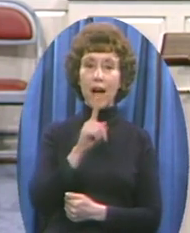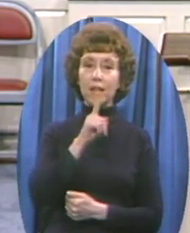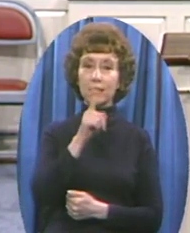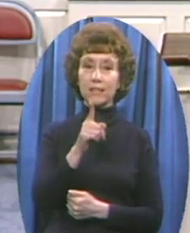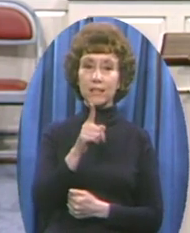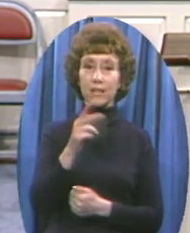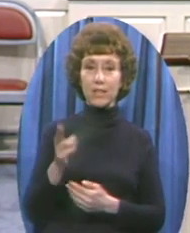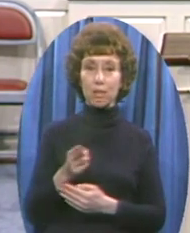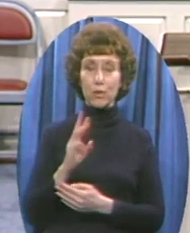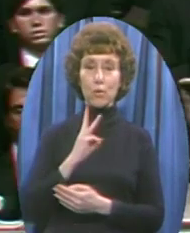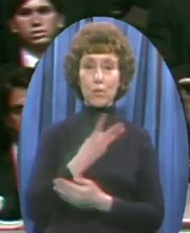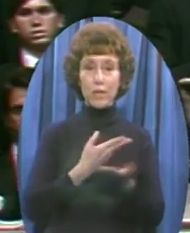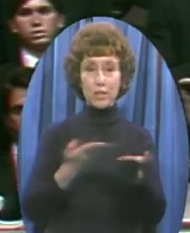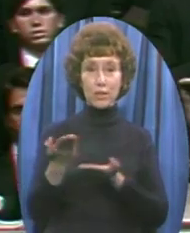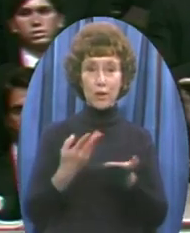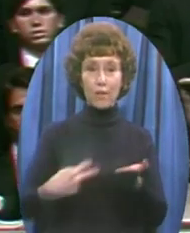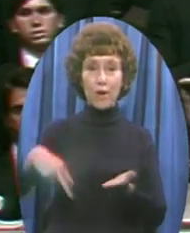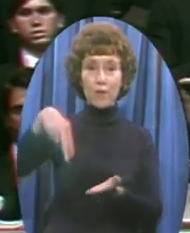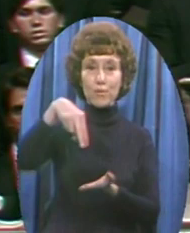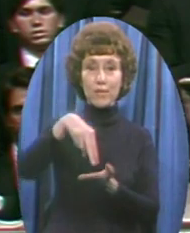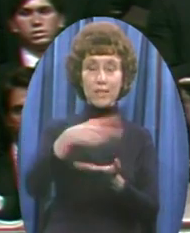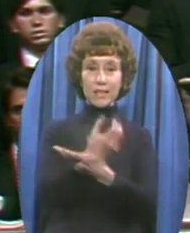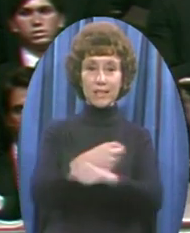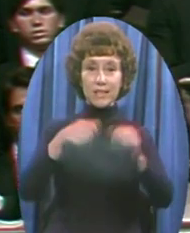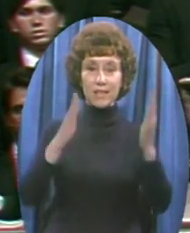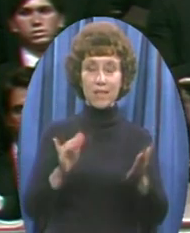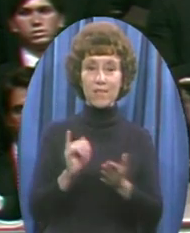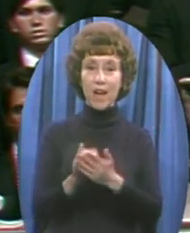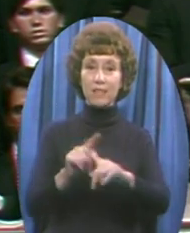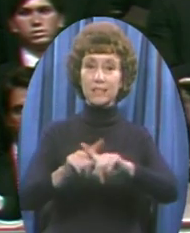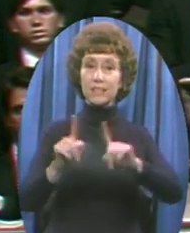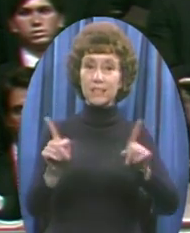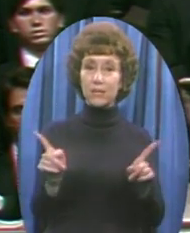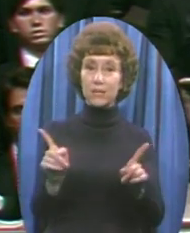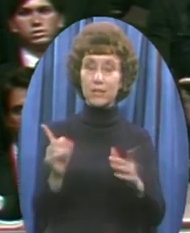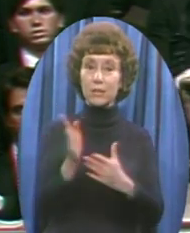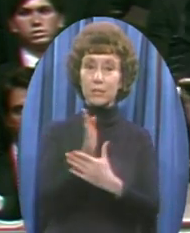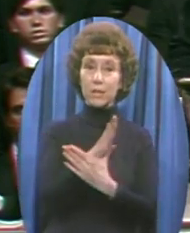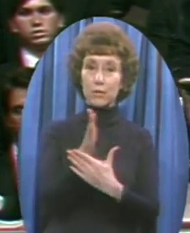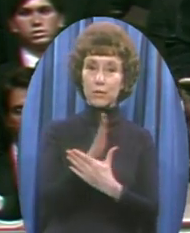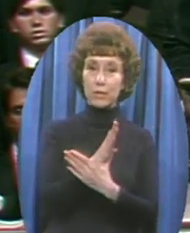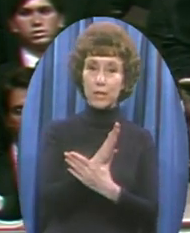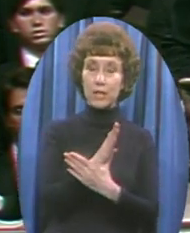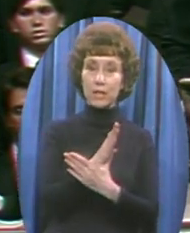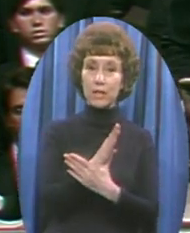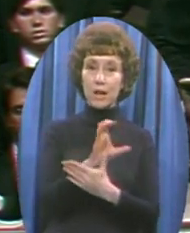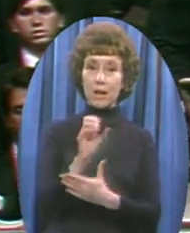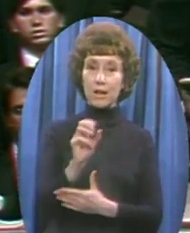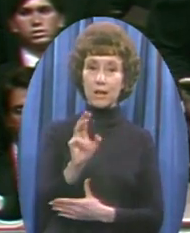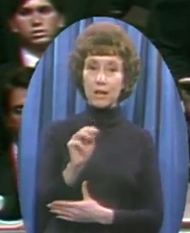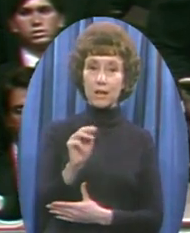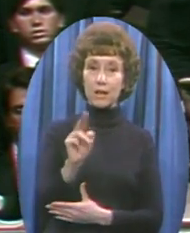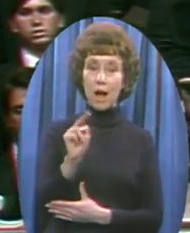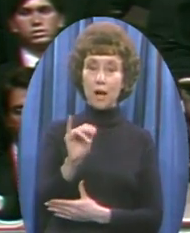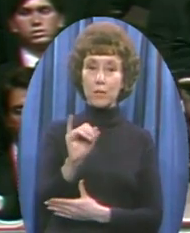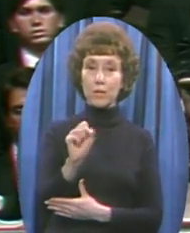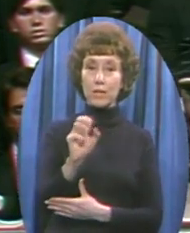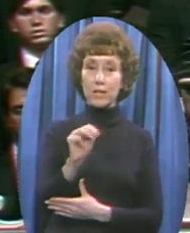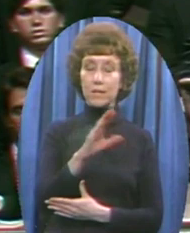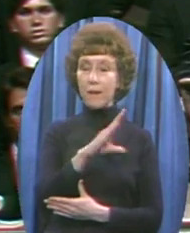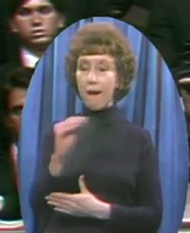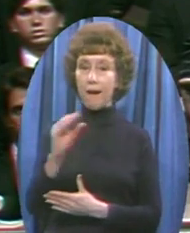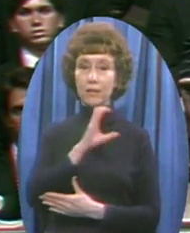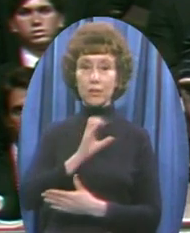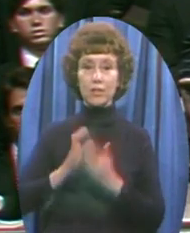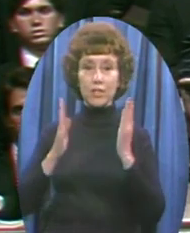risen Savior. That's the difference between communism and Christianity. Communism is godless